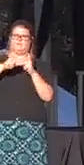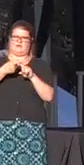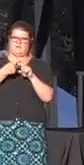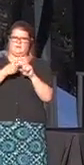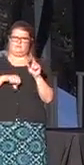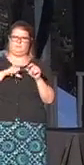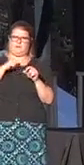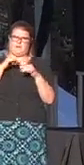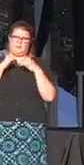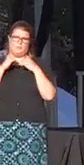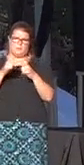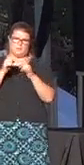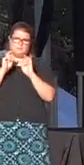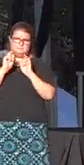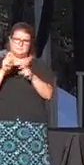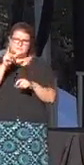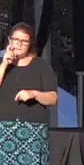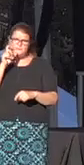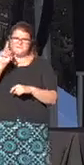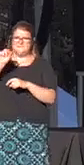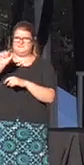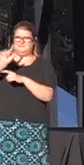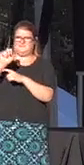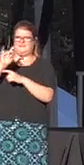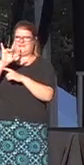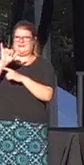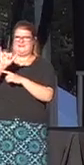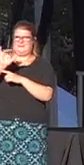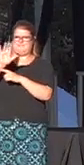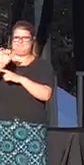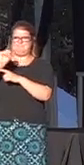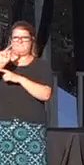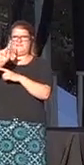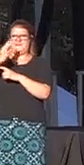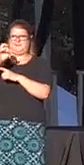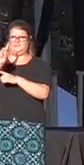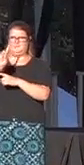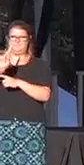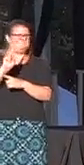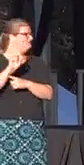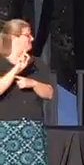Pride awardee goes to Dale Kelly Bankhead.